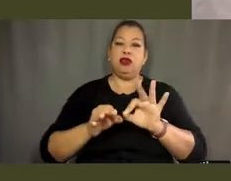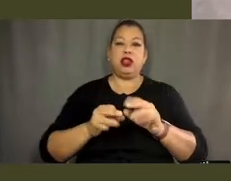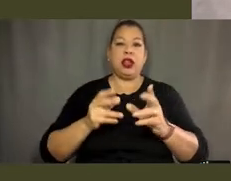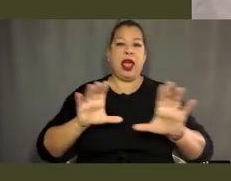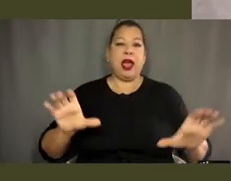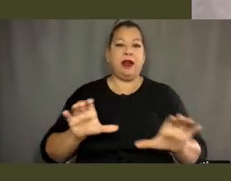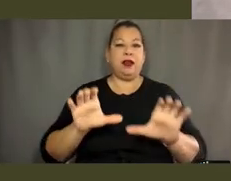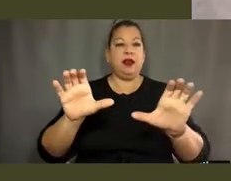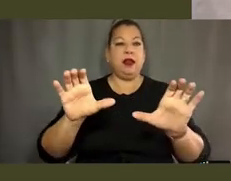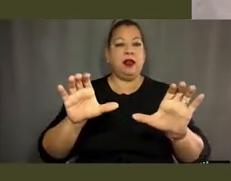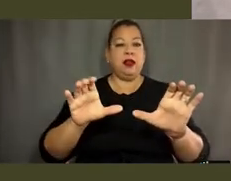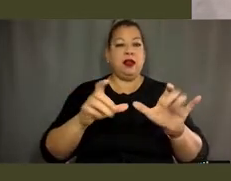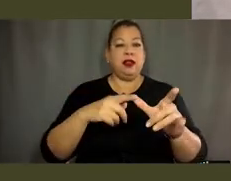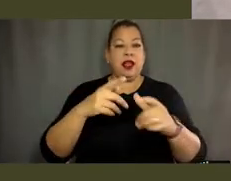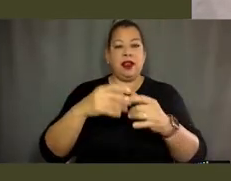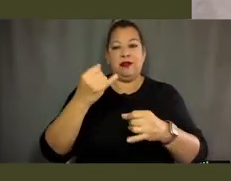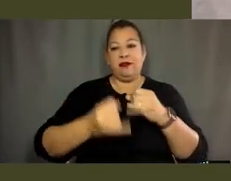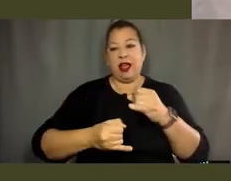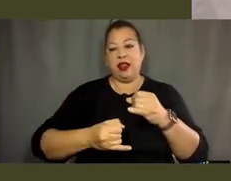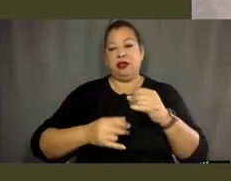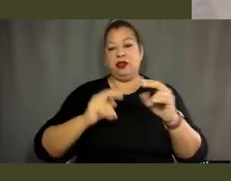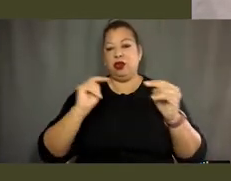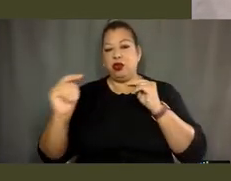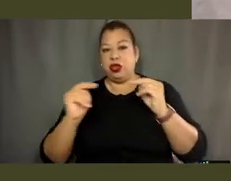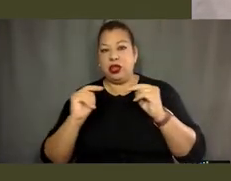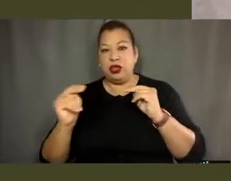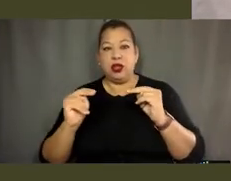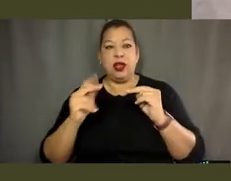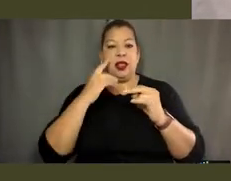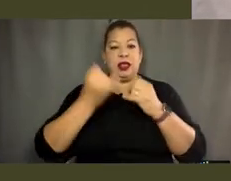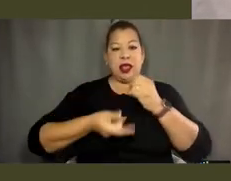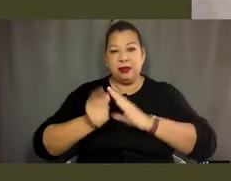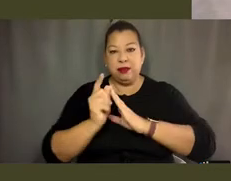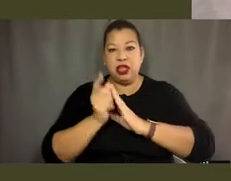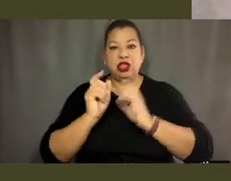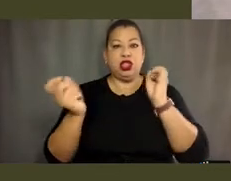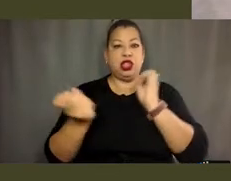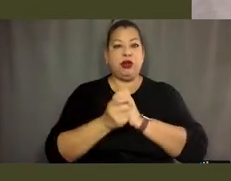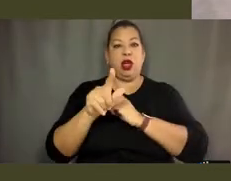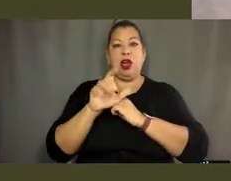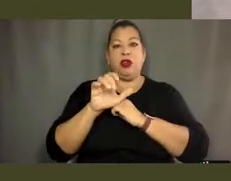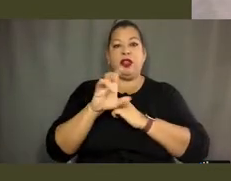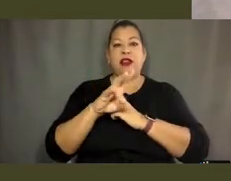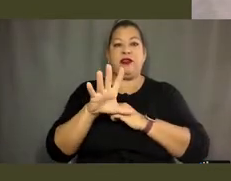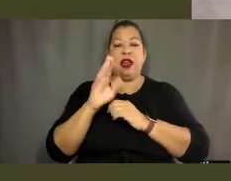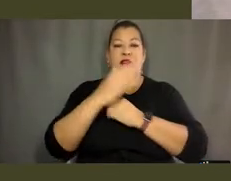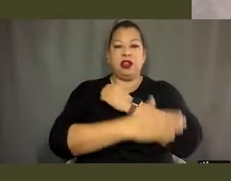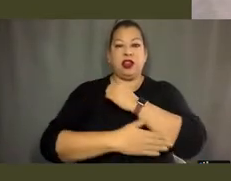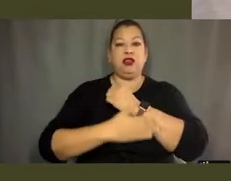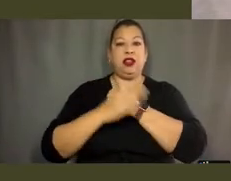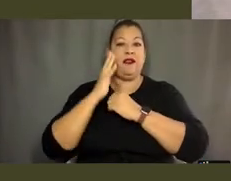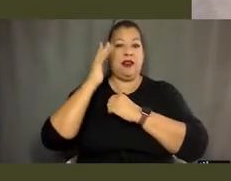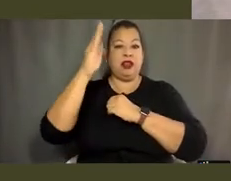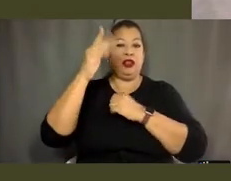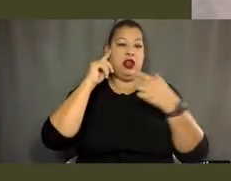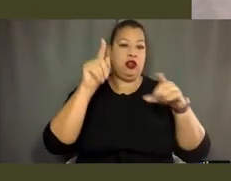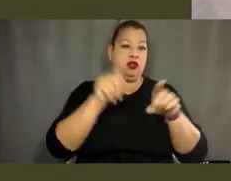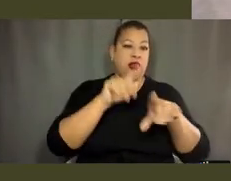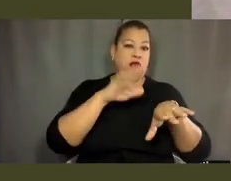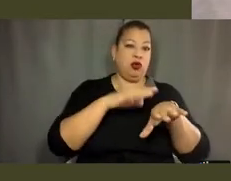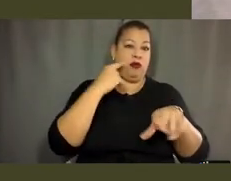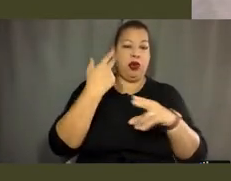late-night negotiations and last-minute changes, 197 countries eventually agreed to call for the use of